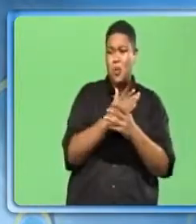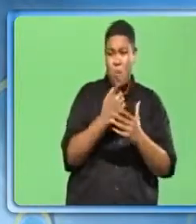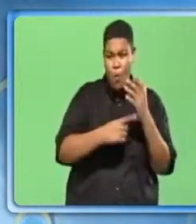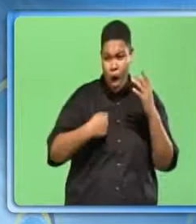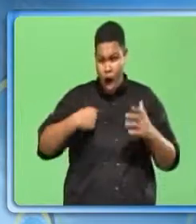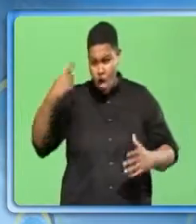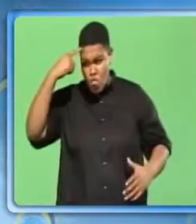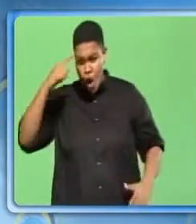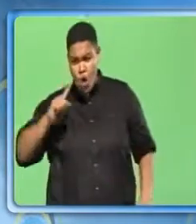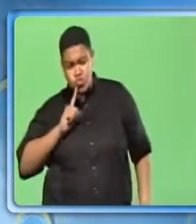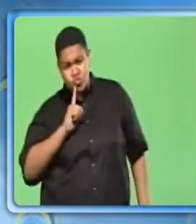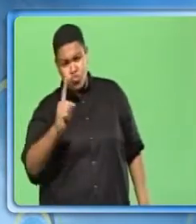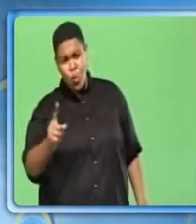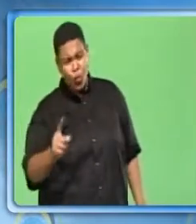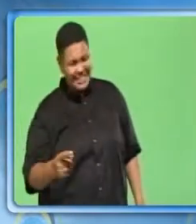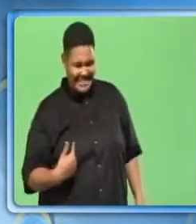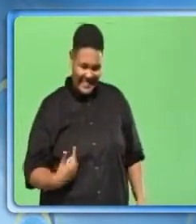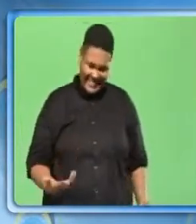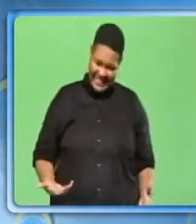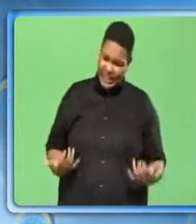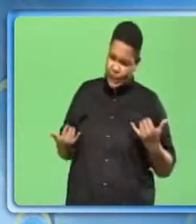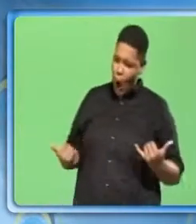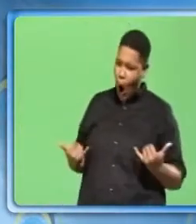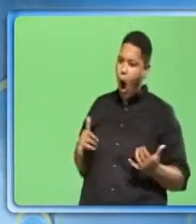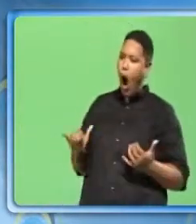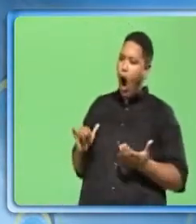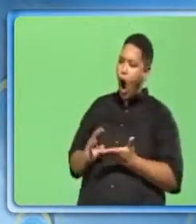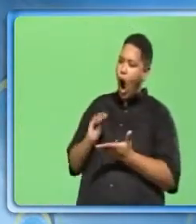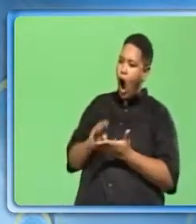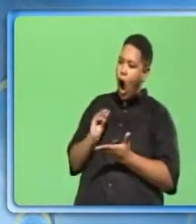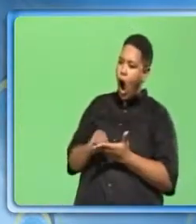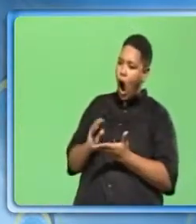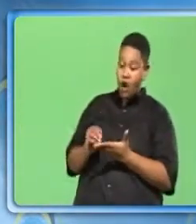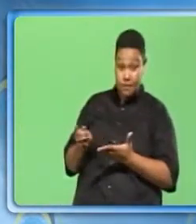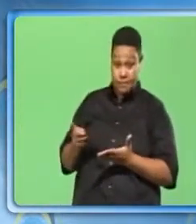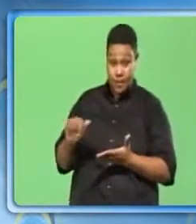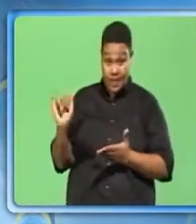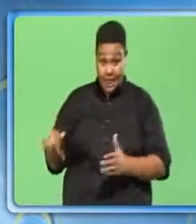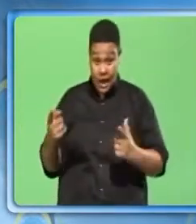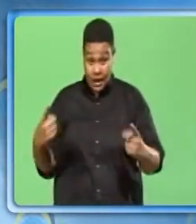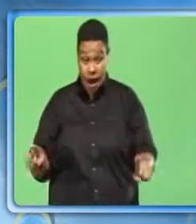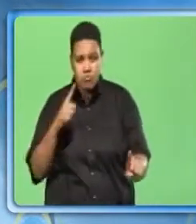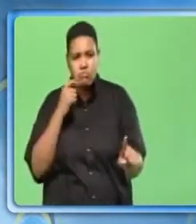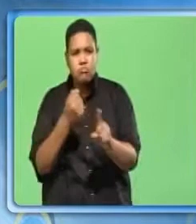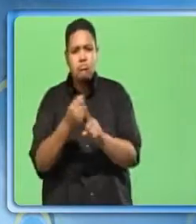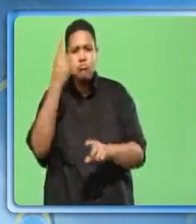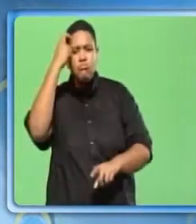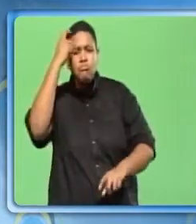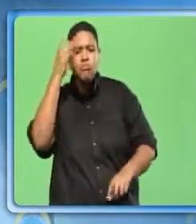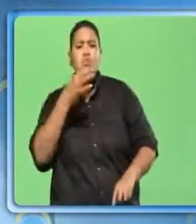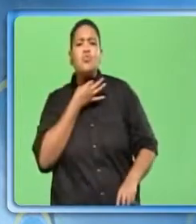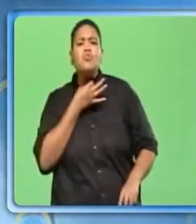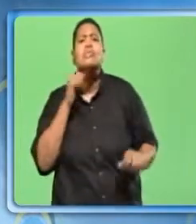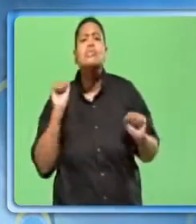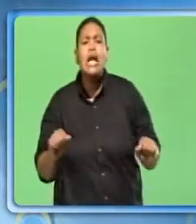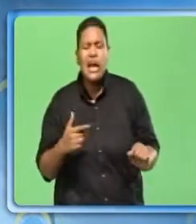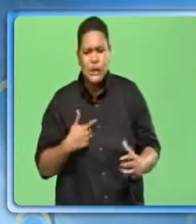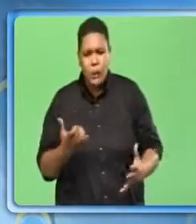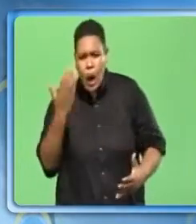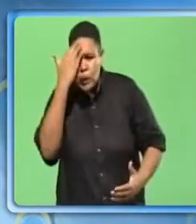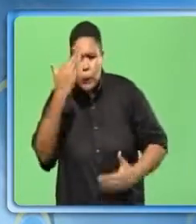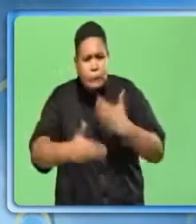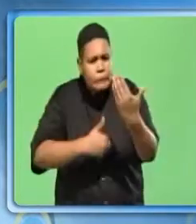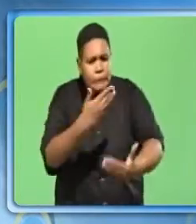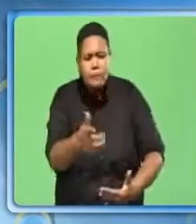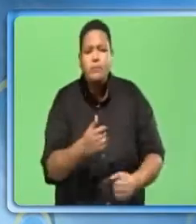I thought was true and what I am learning now. Any one of these can spark curiosity and inquisitiveness